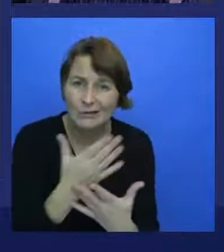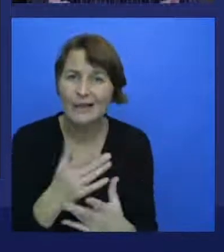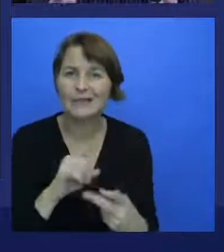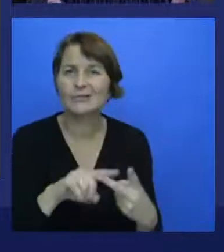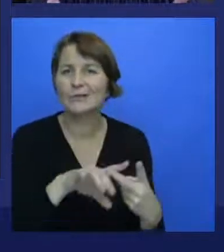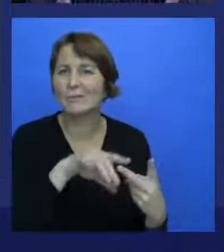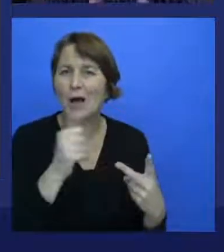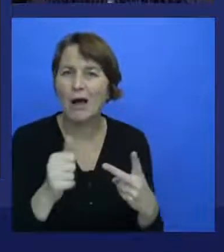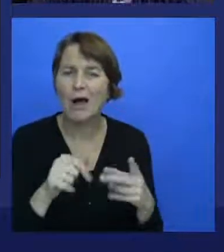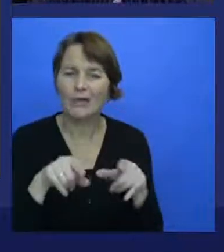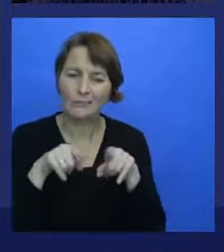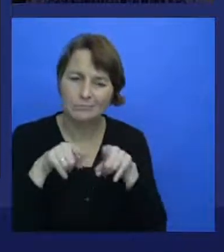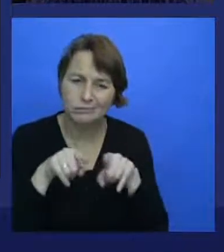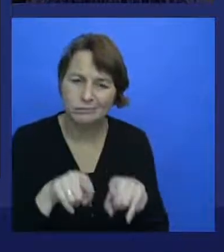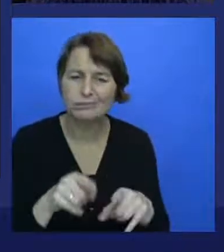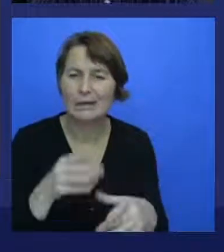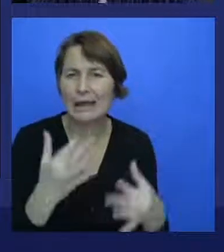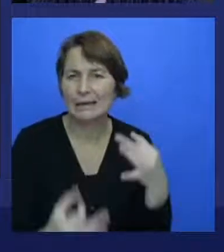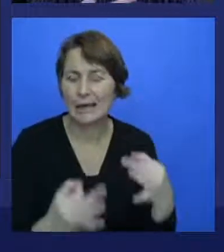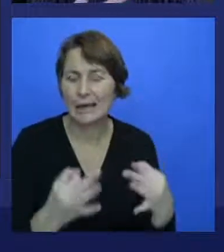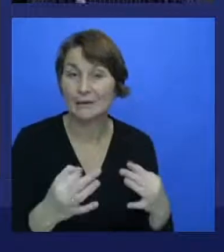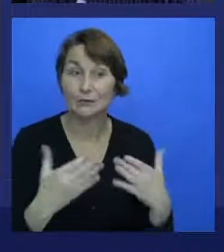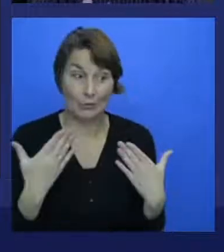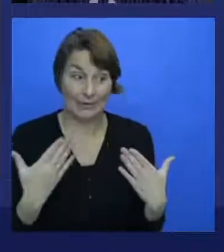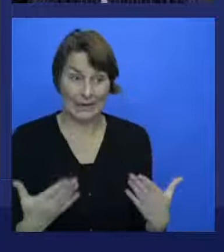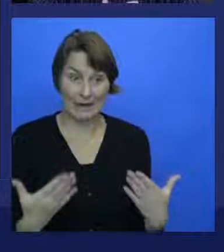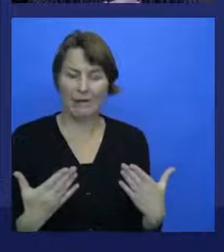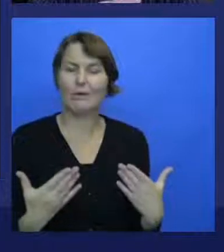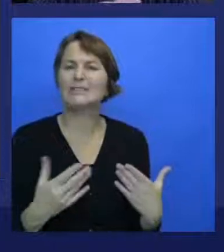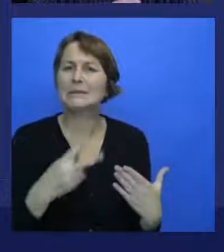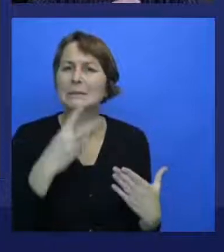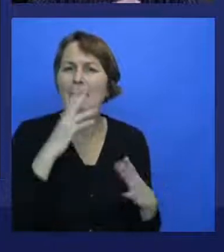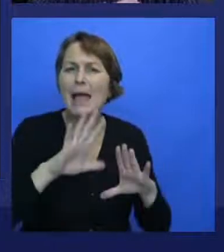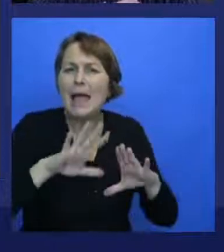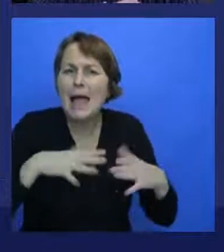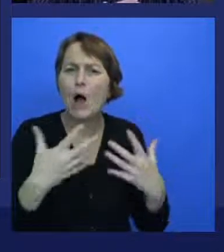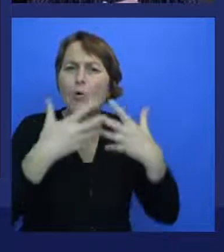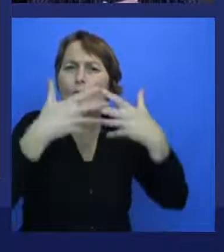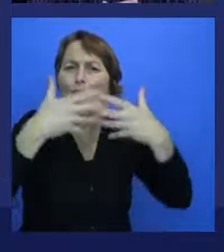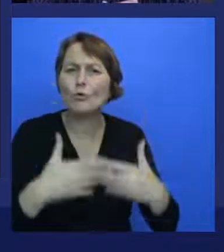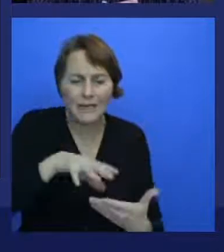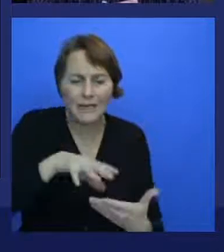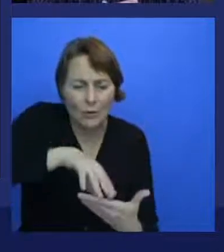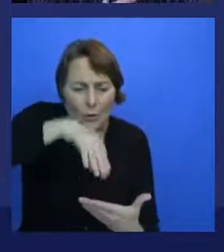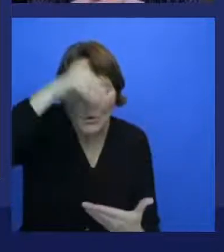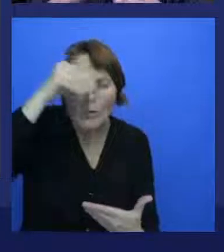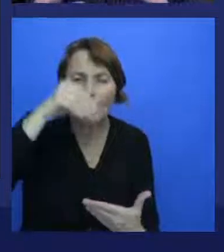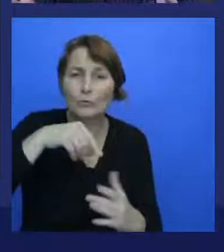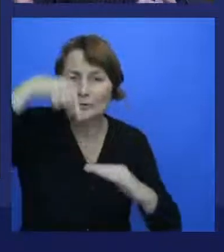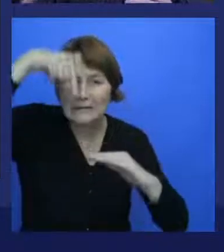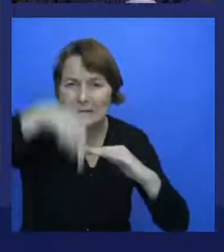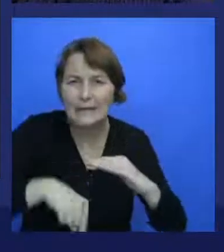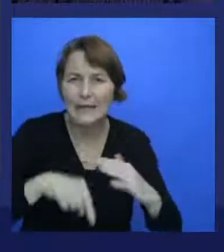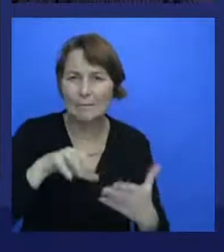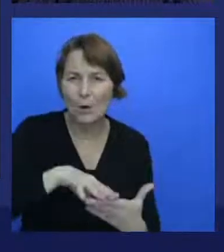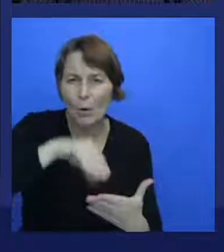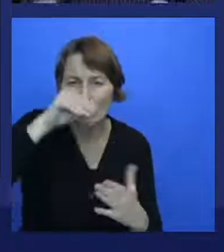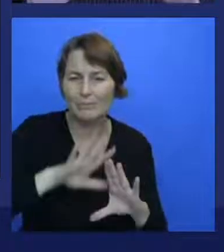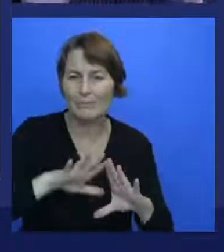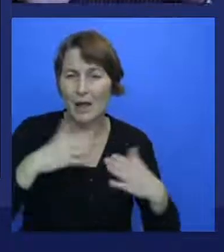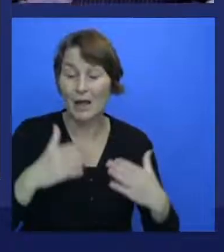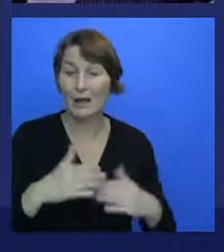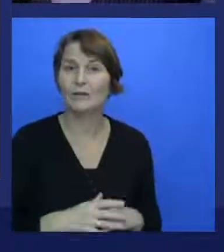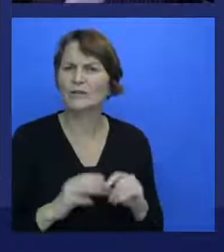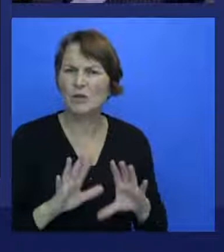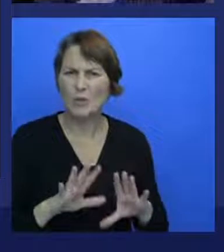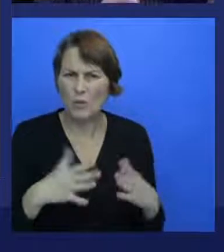And ultimately, in our modern version of machine learning, the deep learning predictive analytics models. And it's the hardware that's made the difference here, but